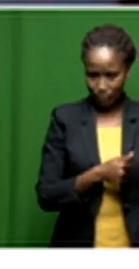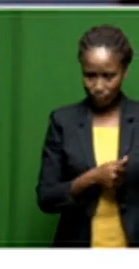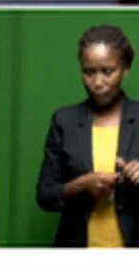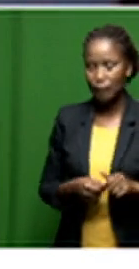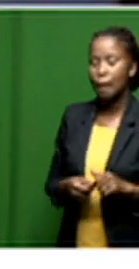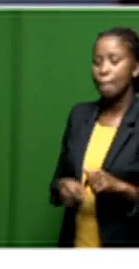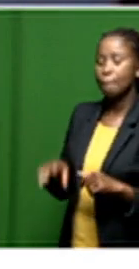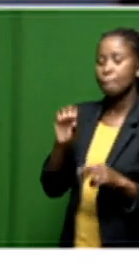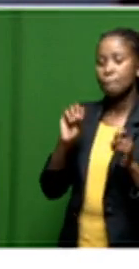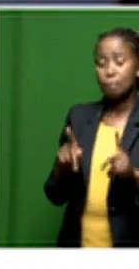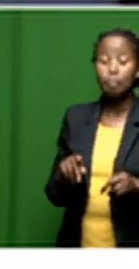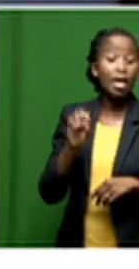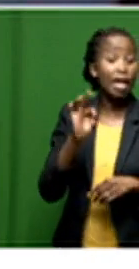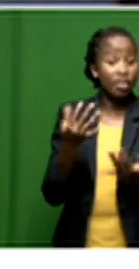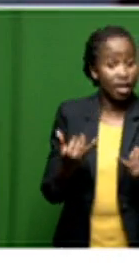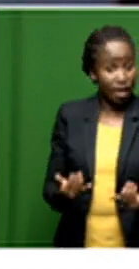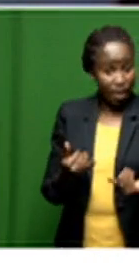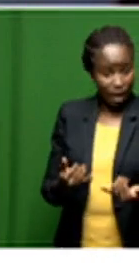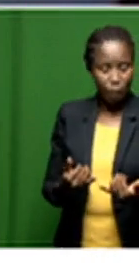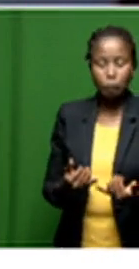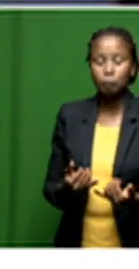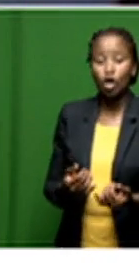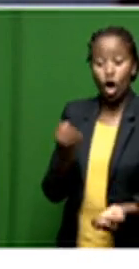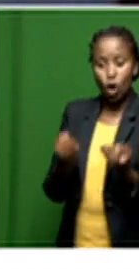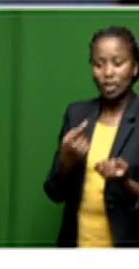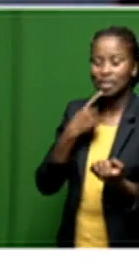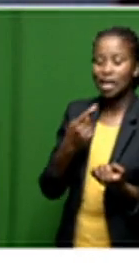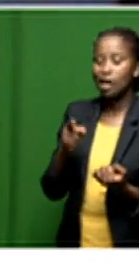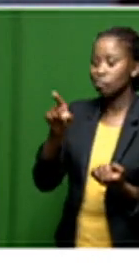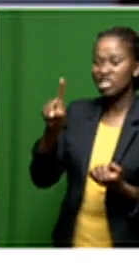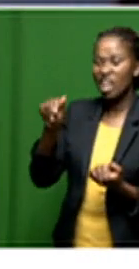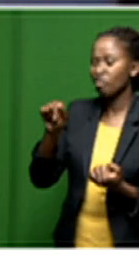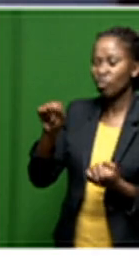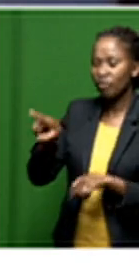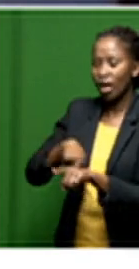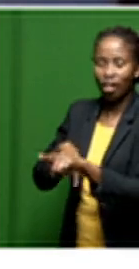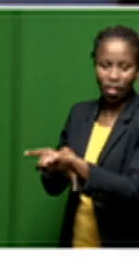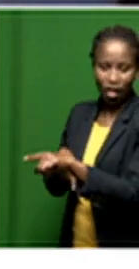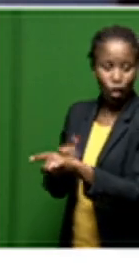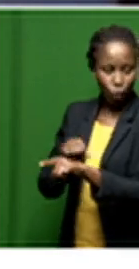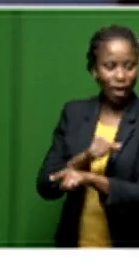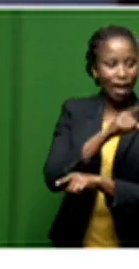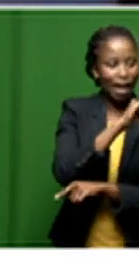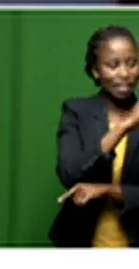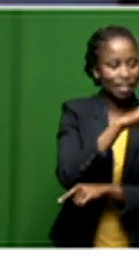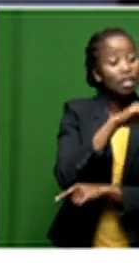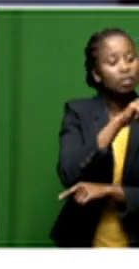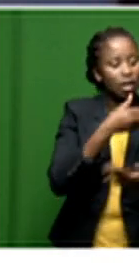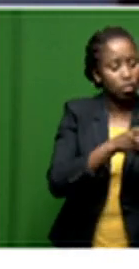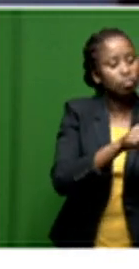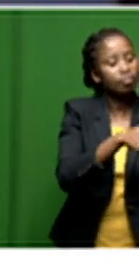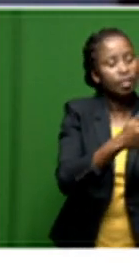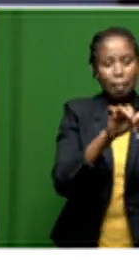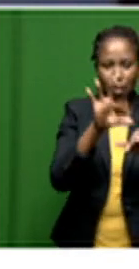again, should the court rule against the DA's court challenge and give the IEC the go-ahead to reopen the candidate registration